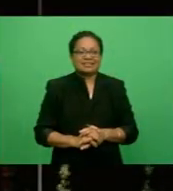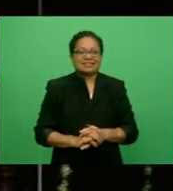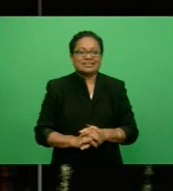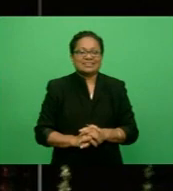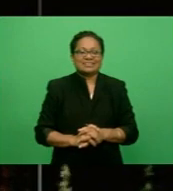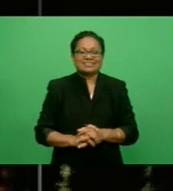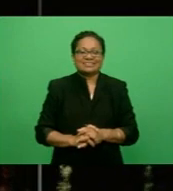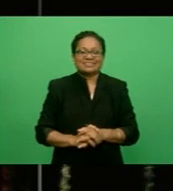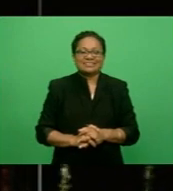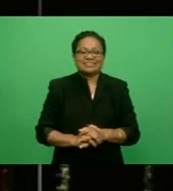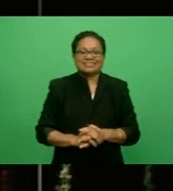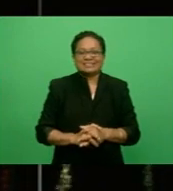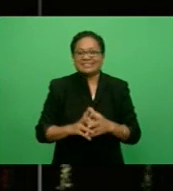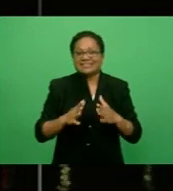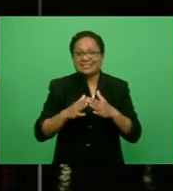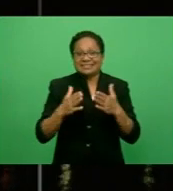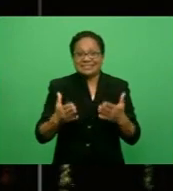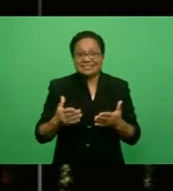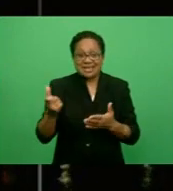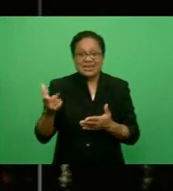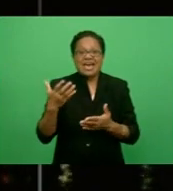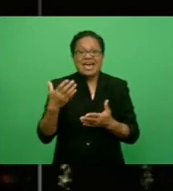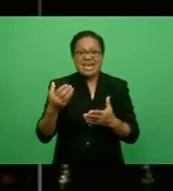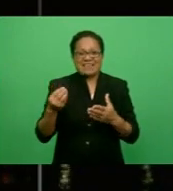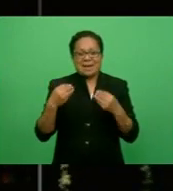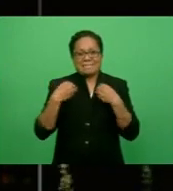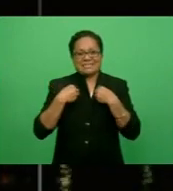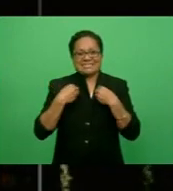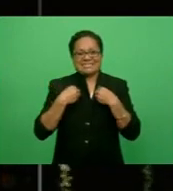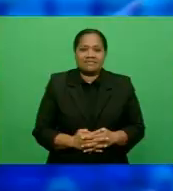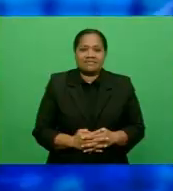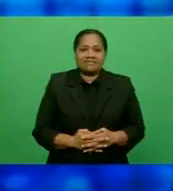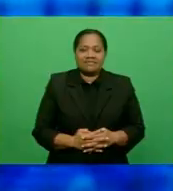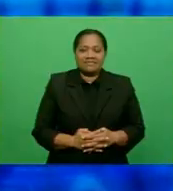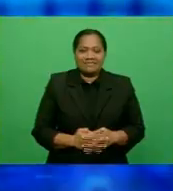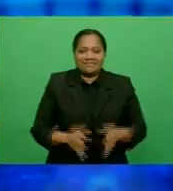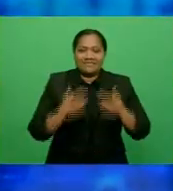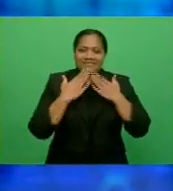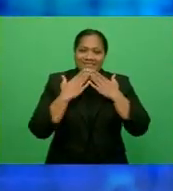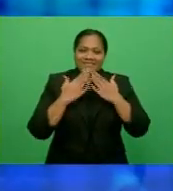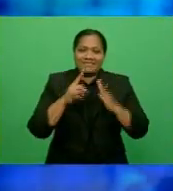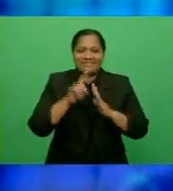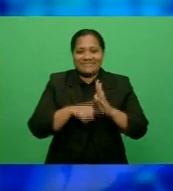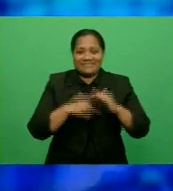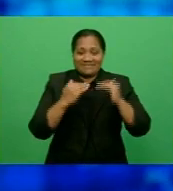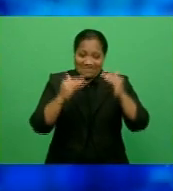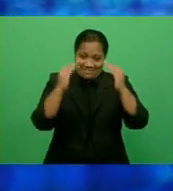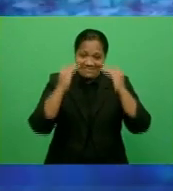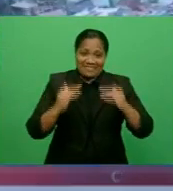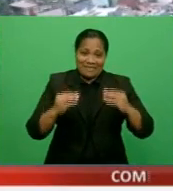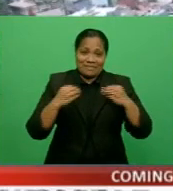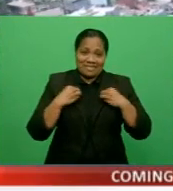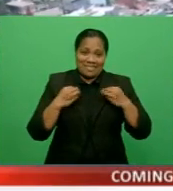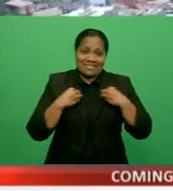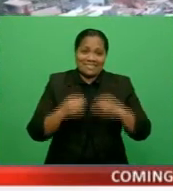And Whitney joins us now with the latest in business. Thanks, Jackie. Coming up in business tonight,